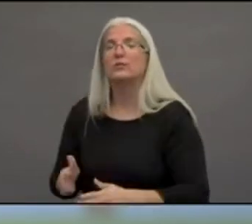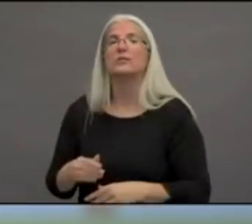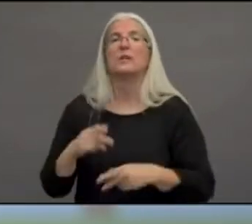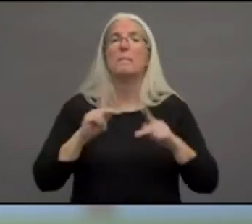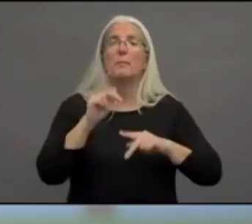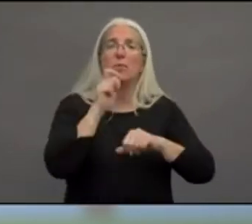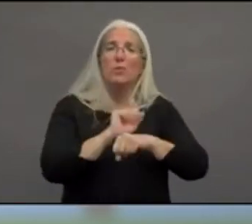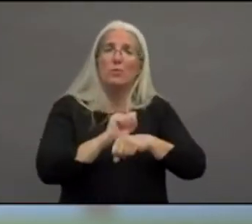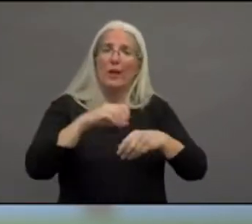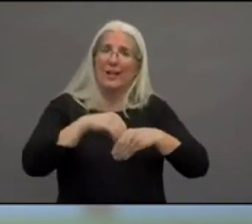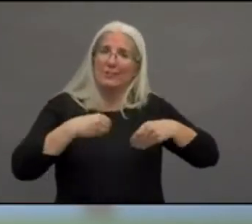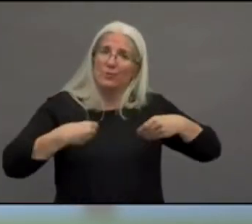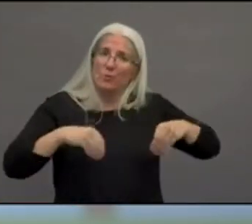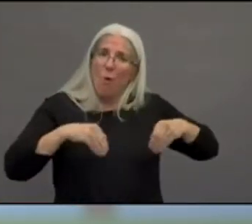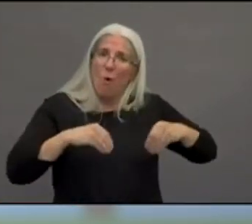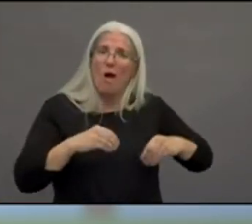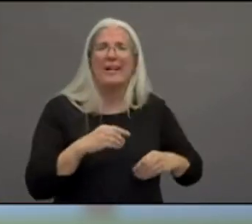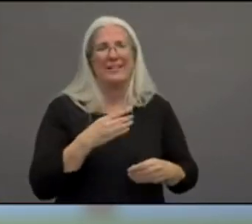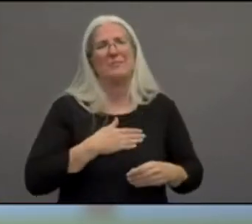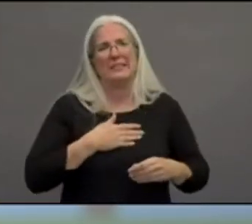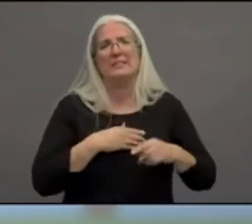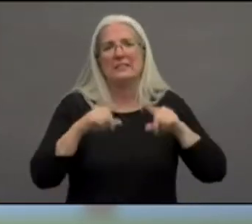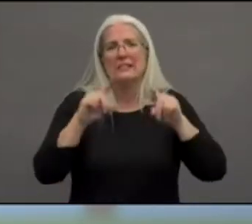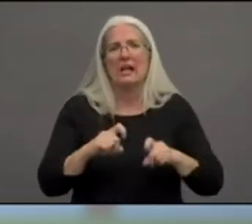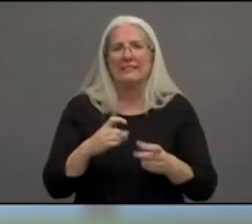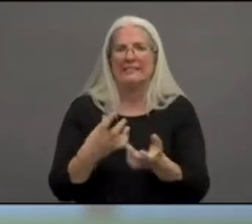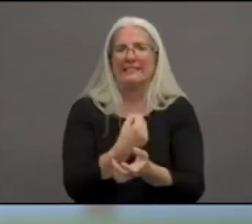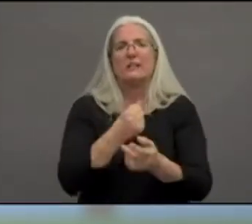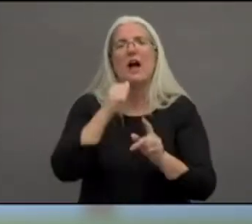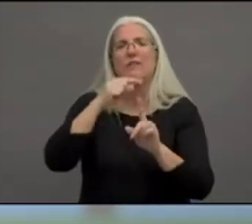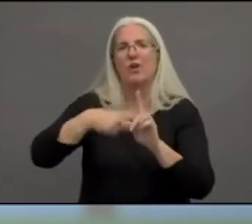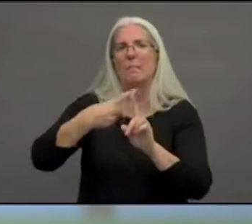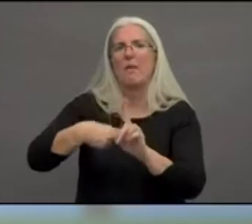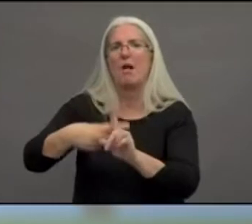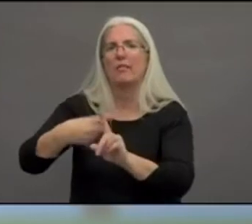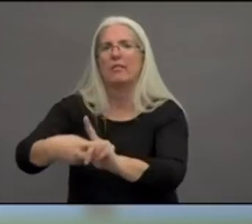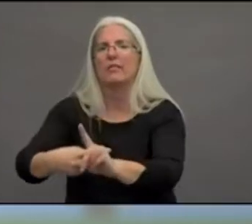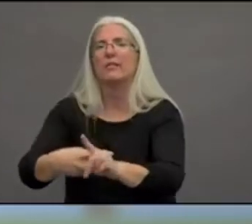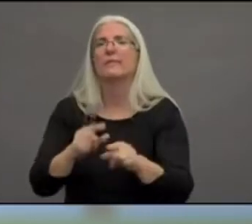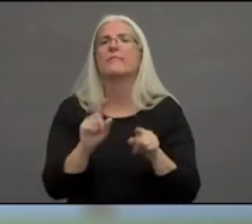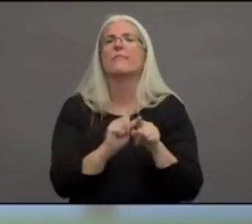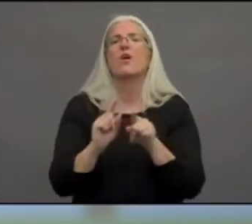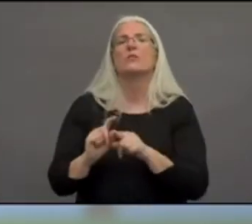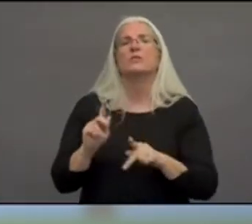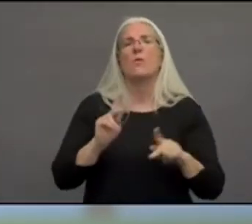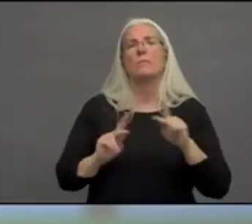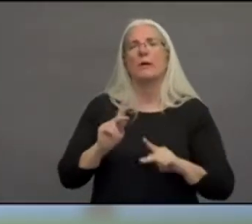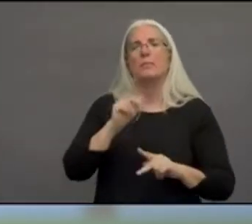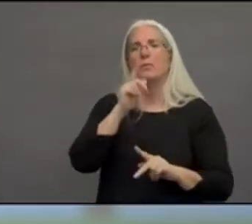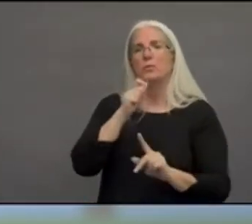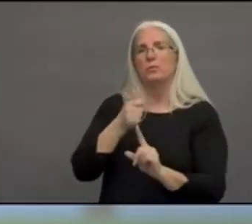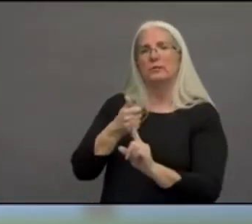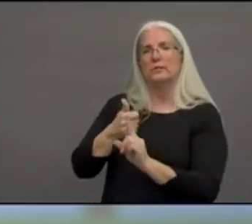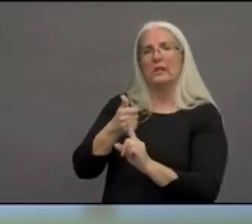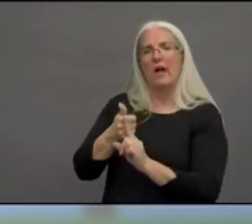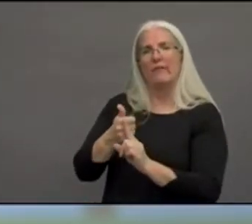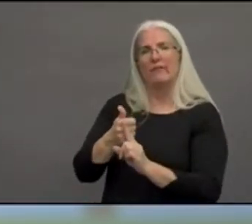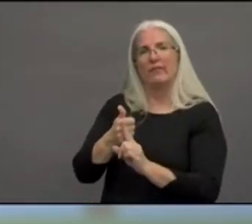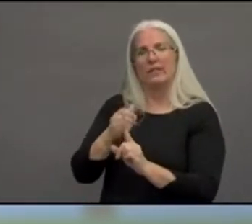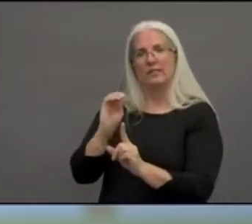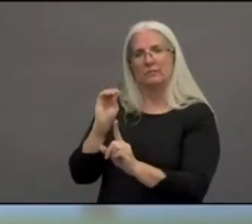once a month, as well as those who are in a category of high exposure or who